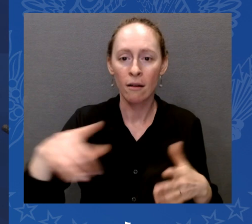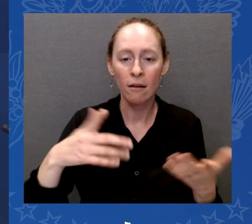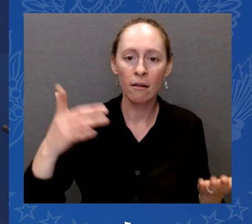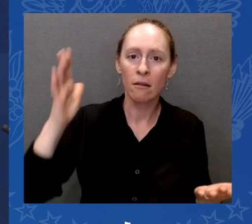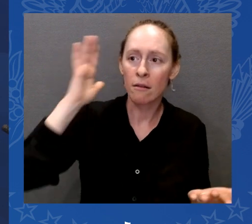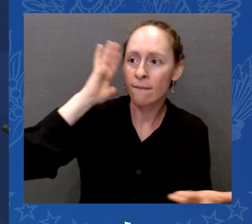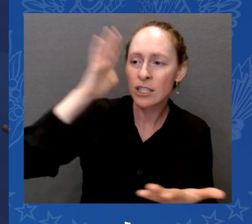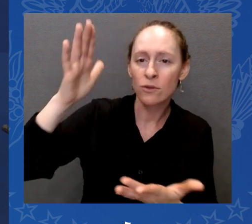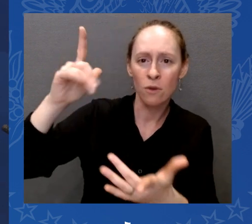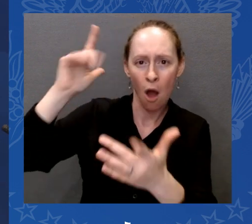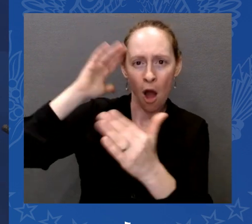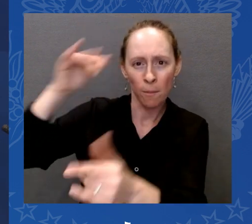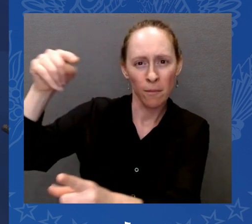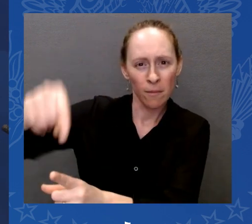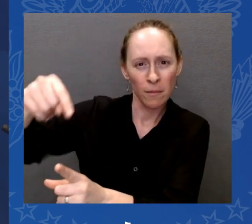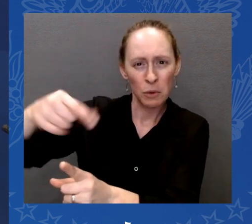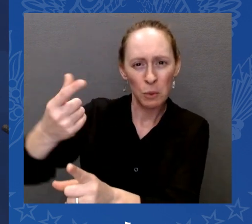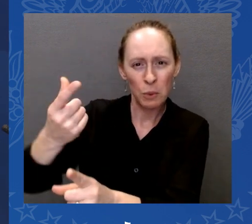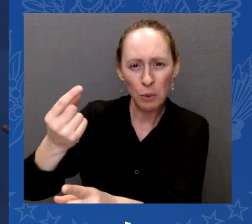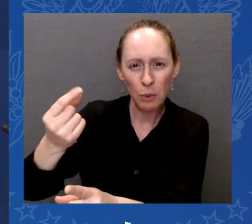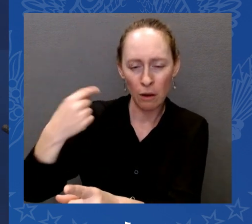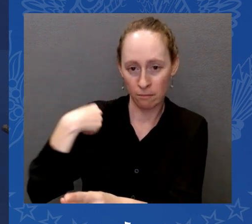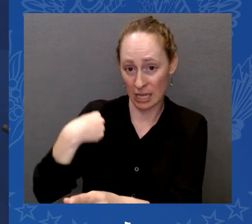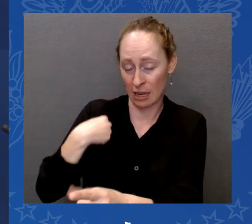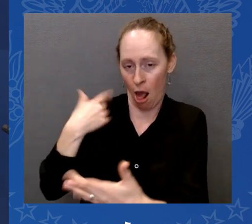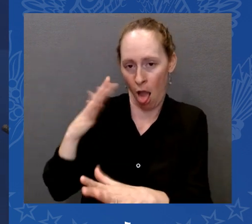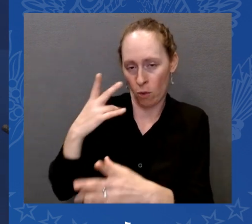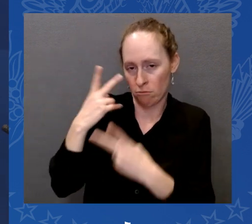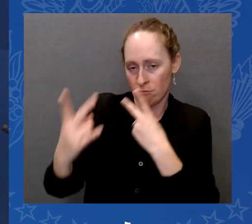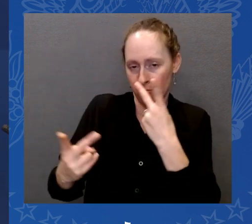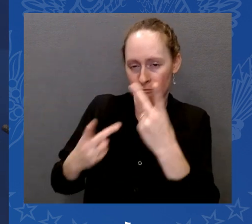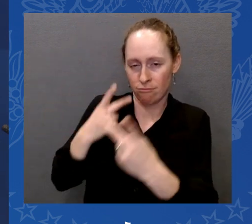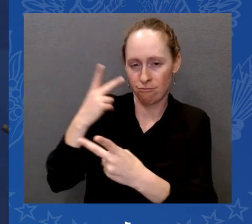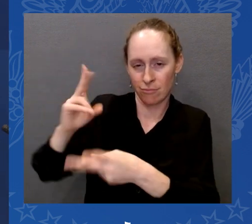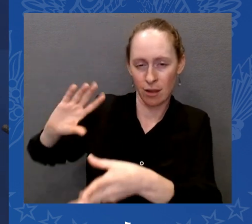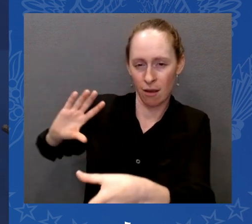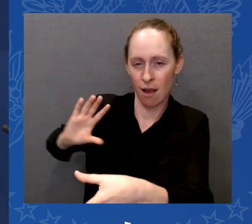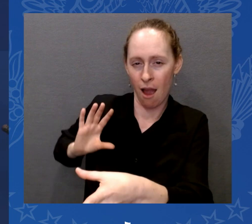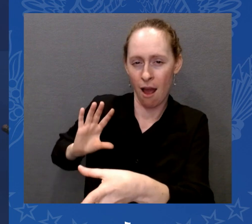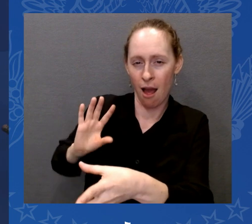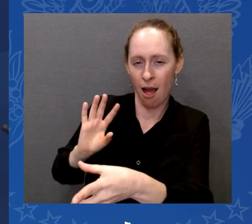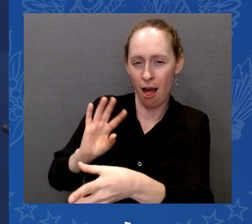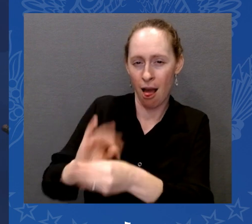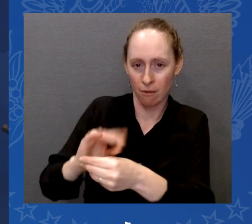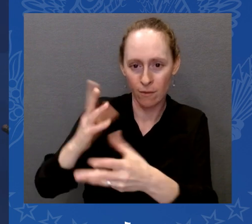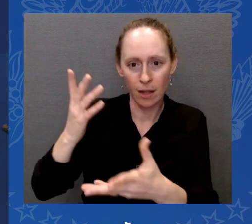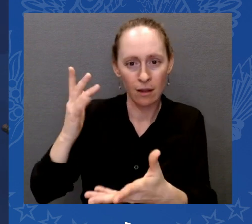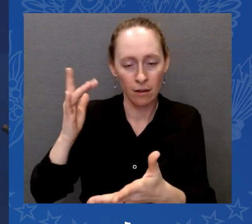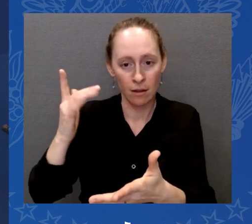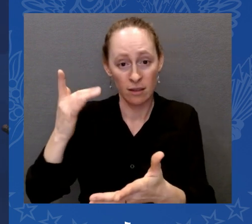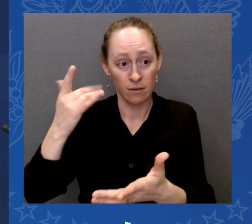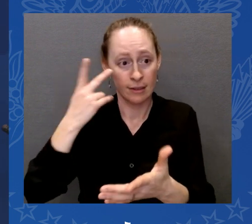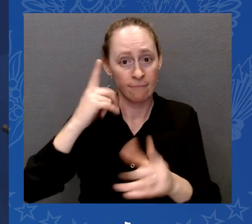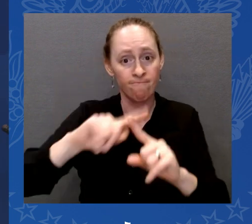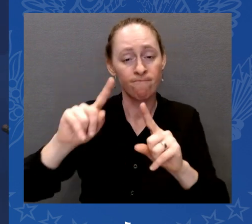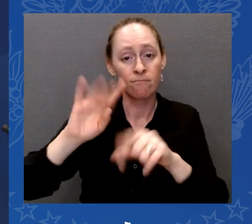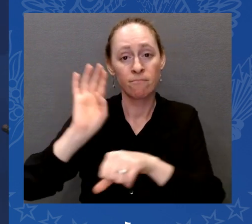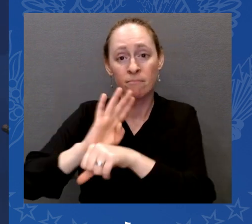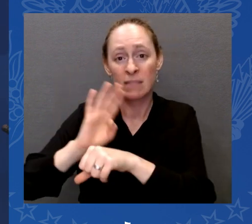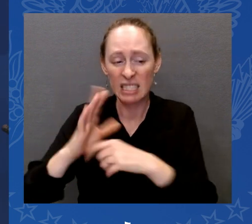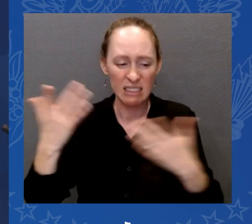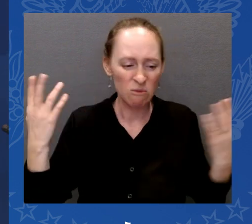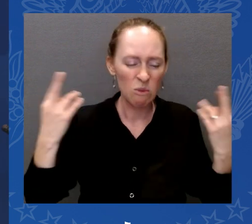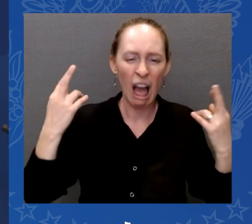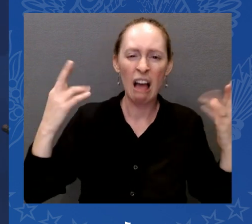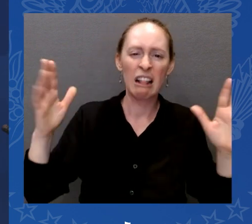community because the businesses gave up on us. We didn't give up on them. We were still the same people. We still wanted the dignity of a good